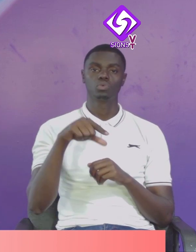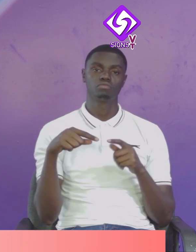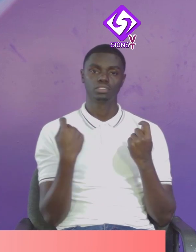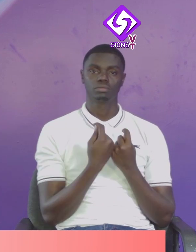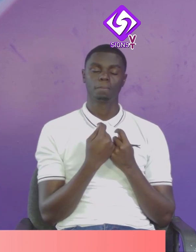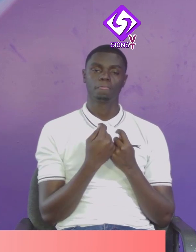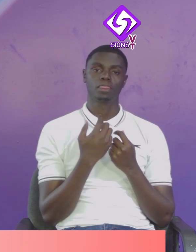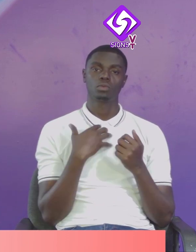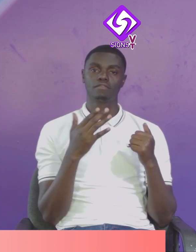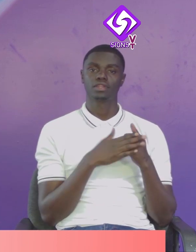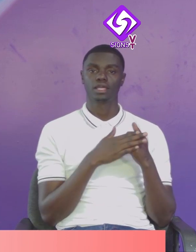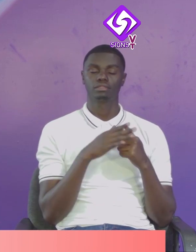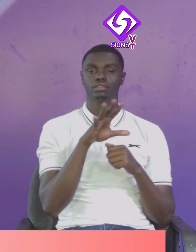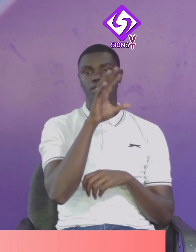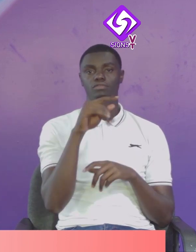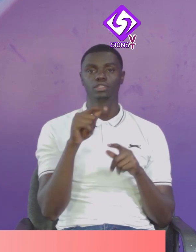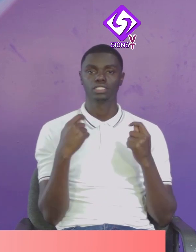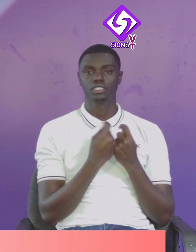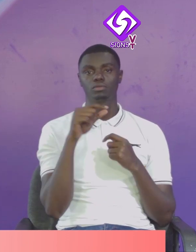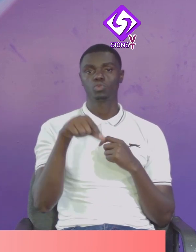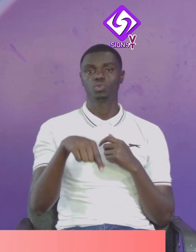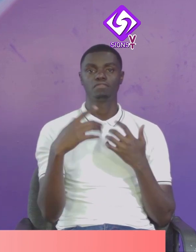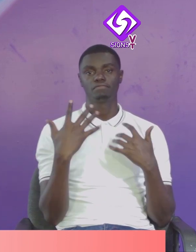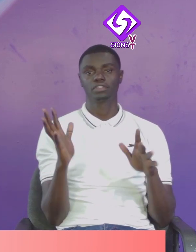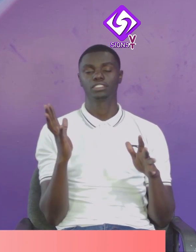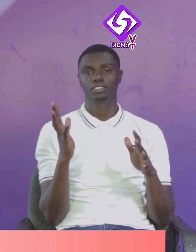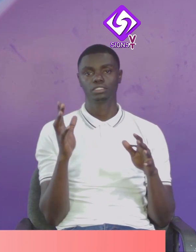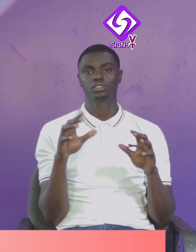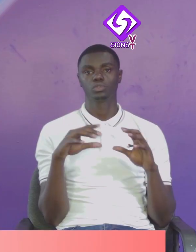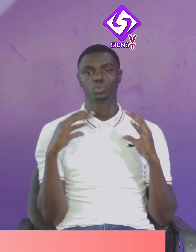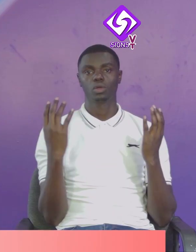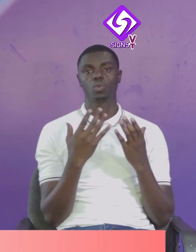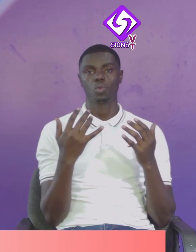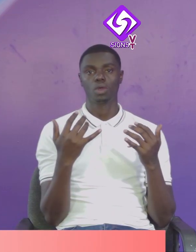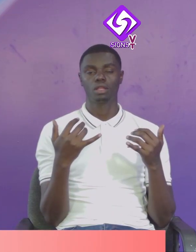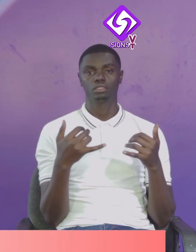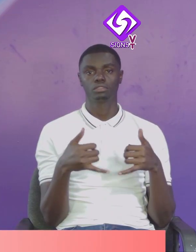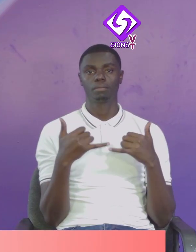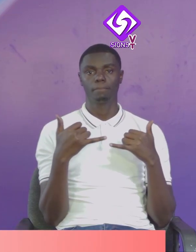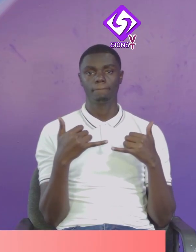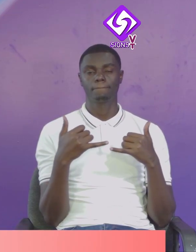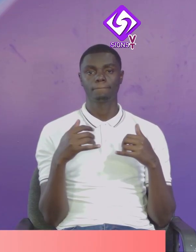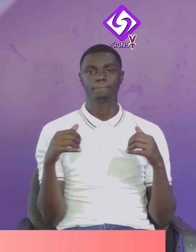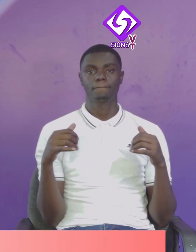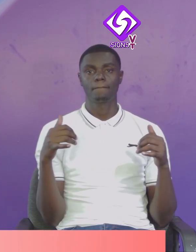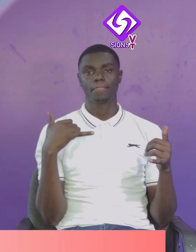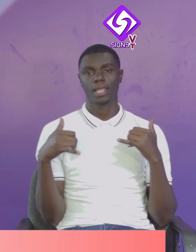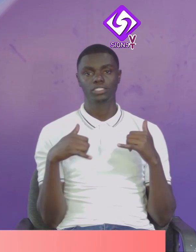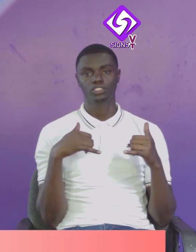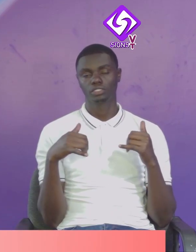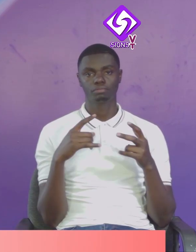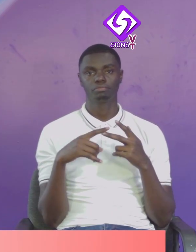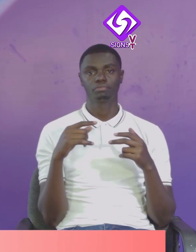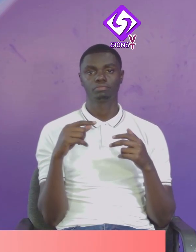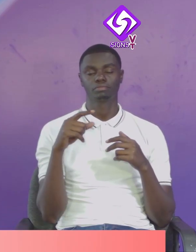9 African teams that have already qualified through to the World Cup. So talking about the likes of Algeria, the likes of Egypt, the